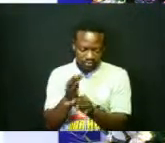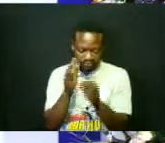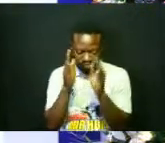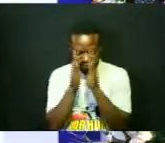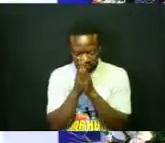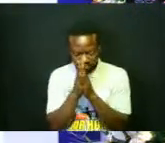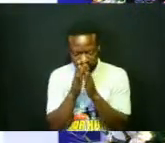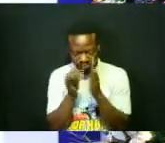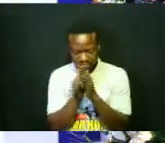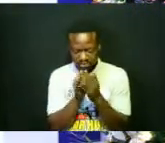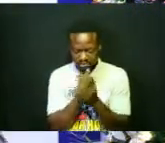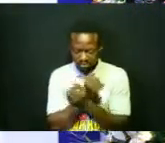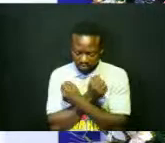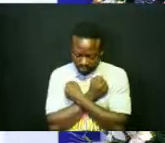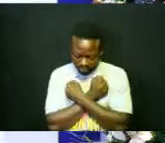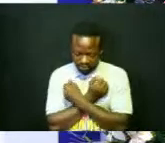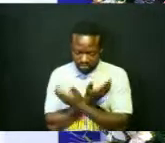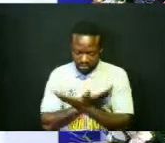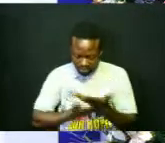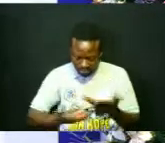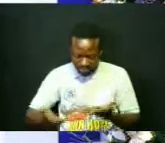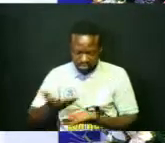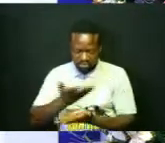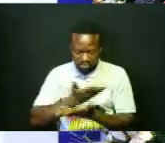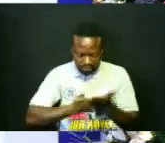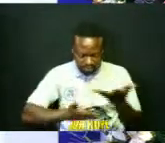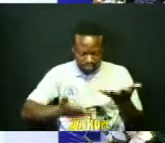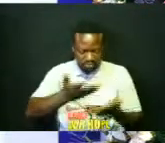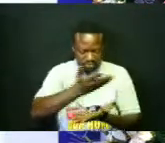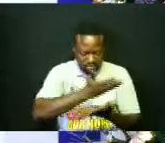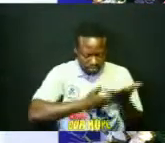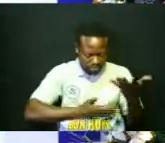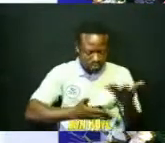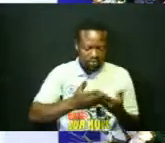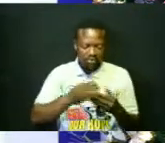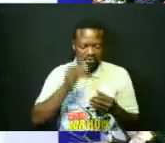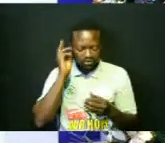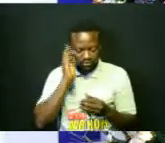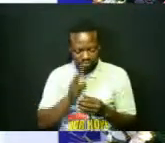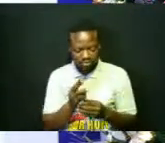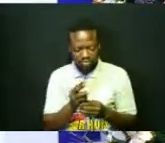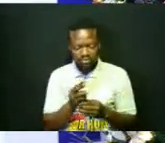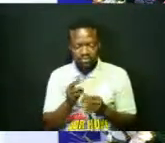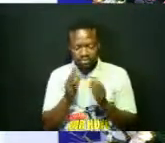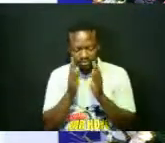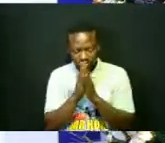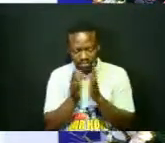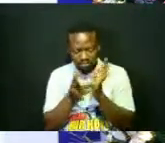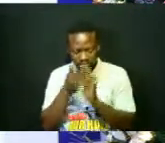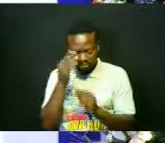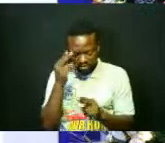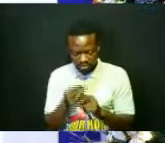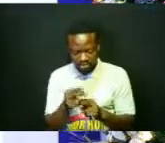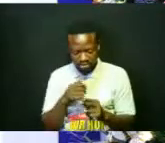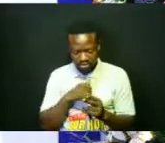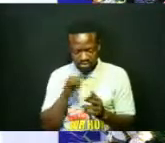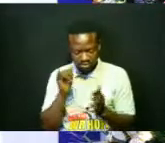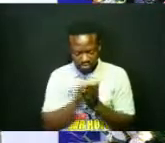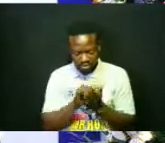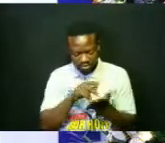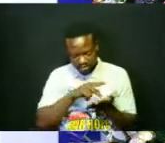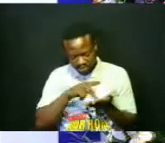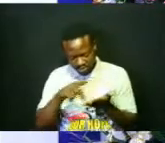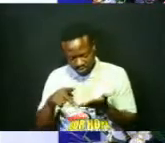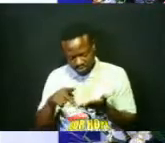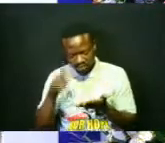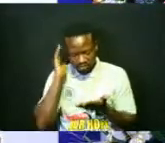that love will be in the midst of your people. And we pray in the name of Jesus that there will be purity. Amen. There will